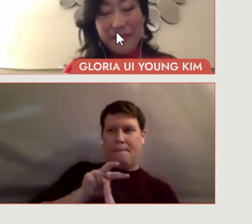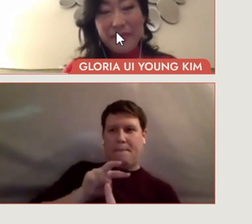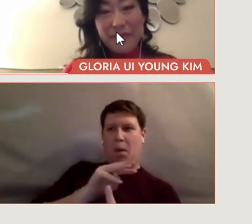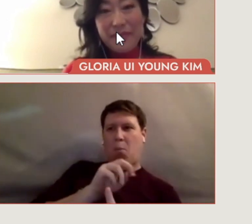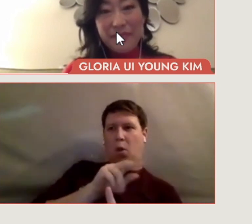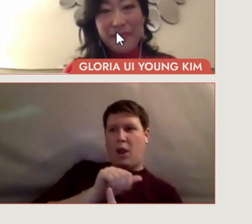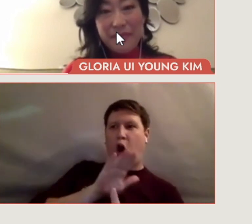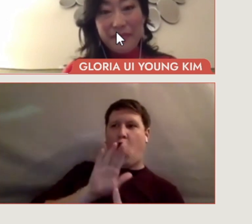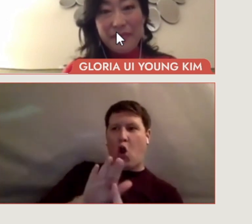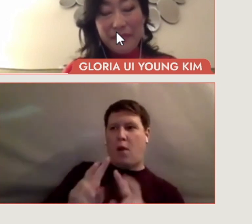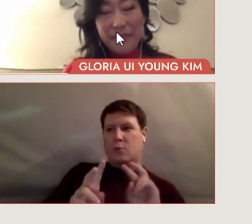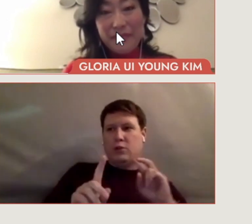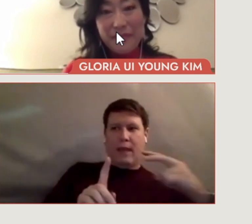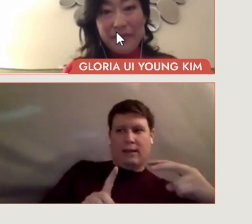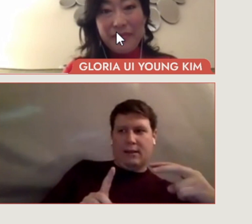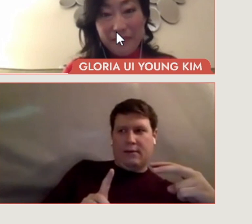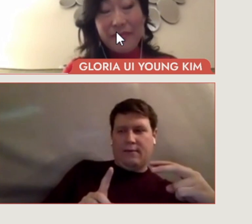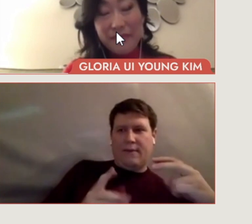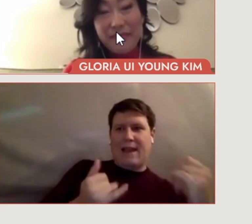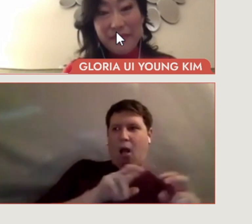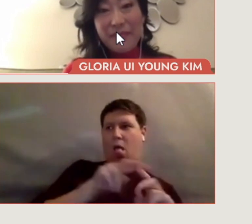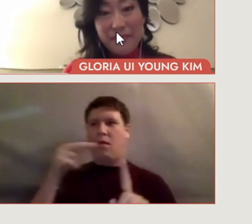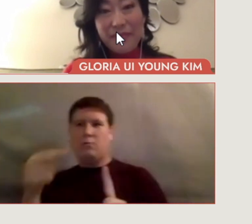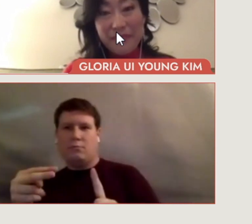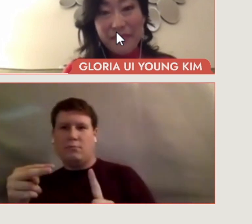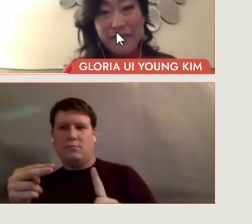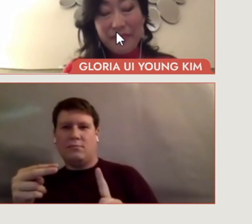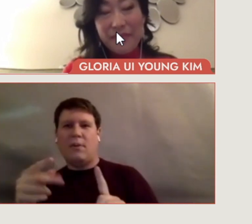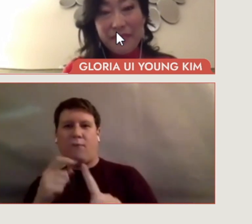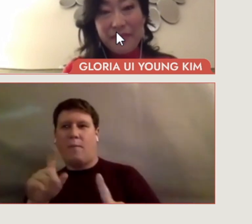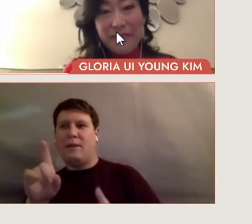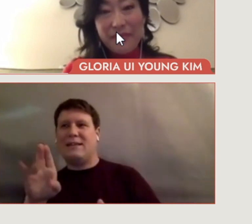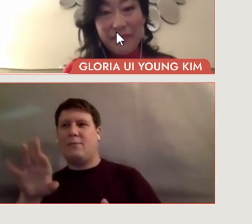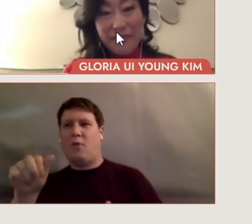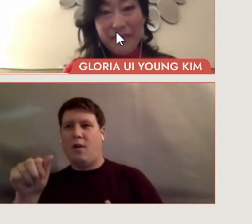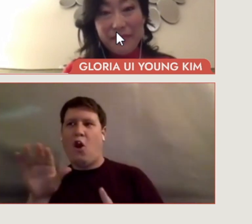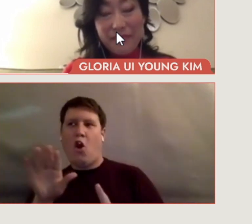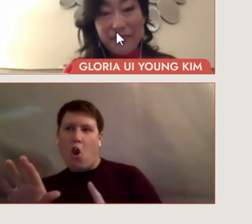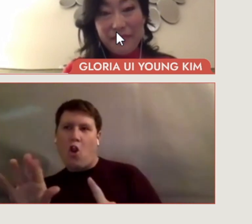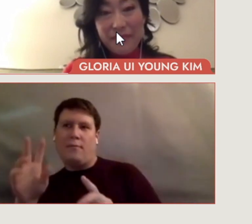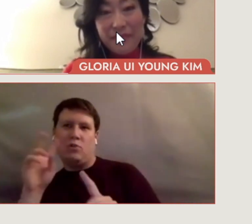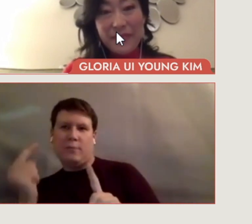And maybe that's something that you wrote quite a while ago. It sounds like even before you were a mother.